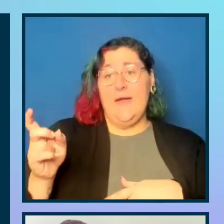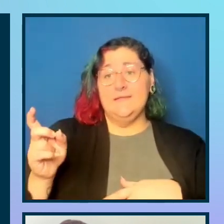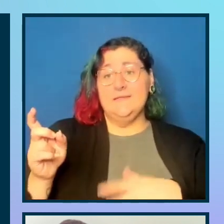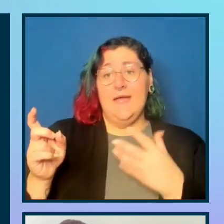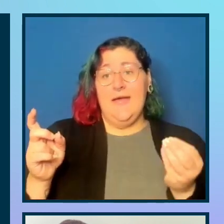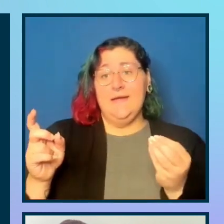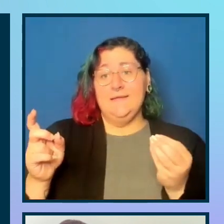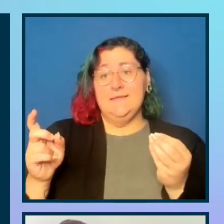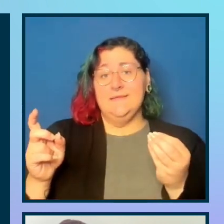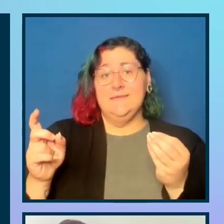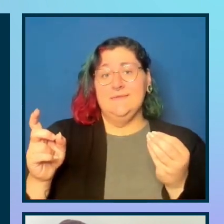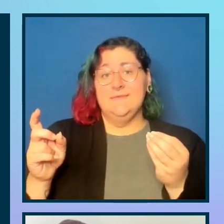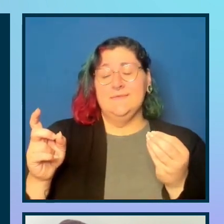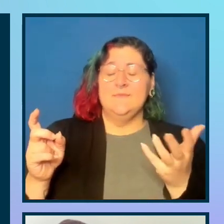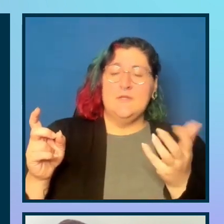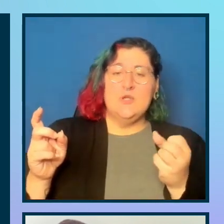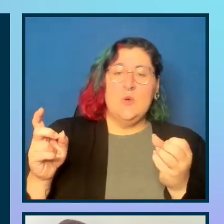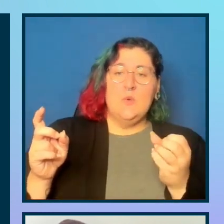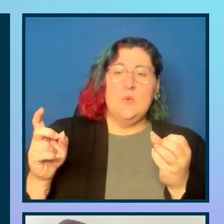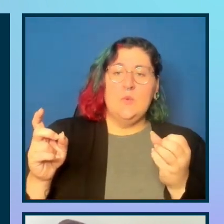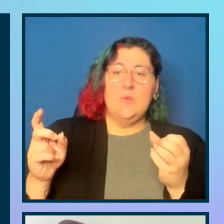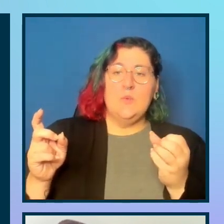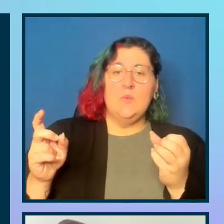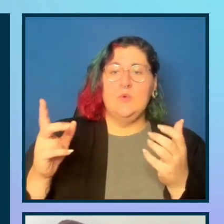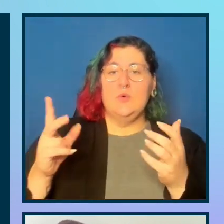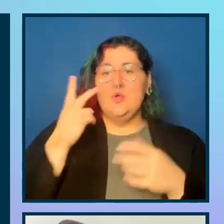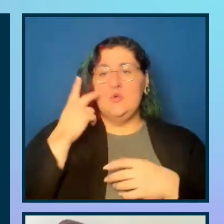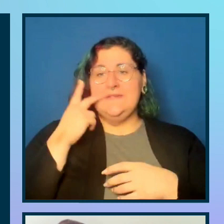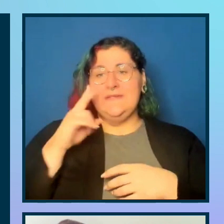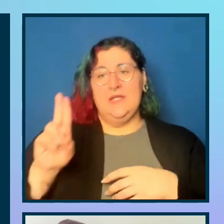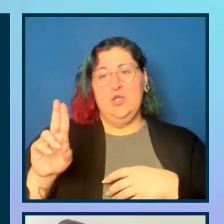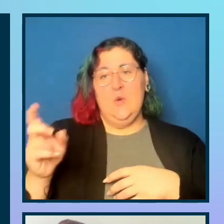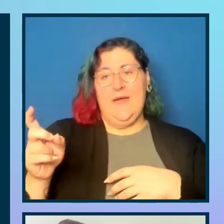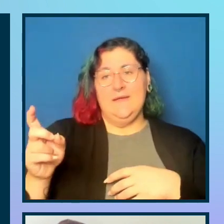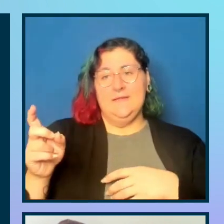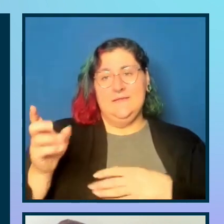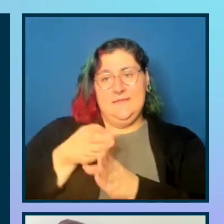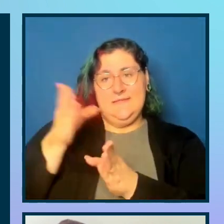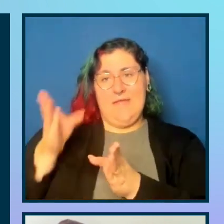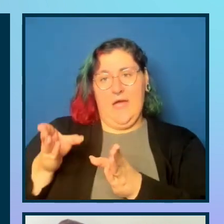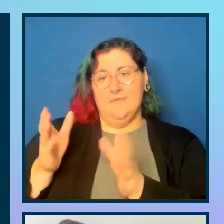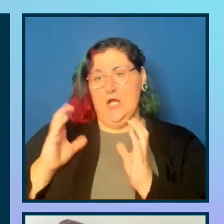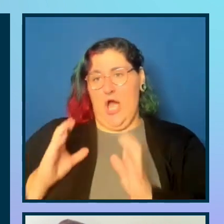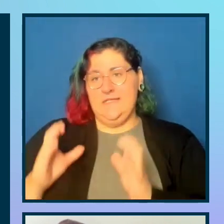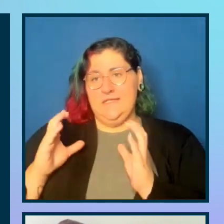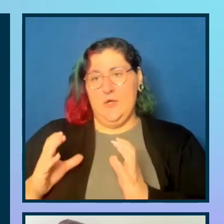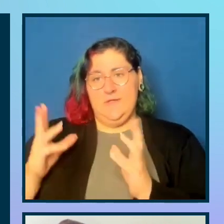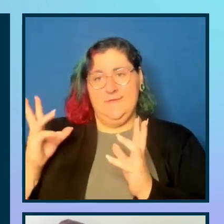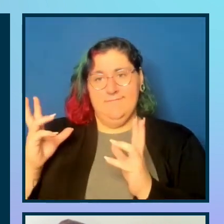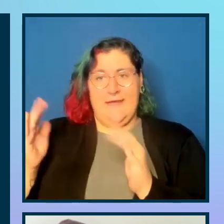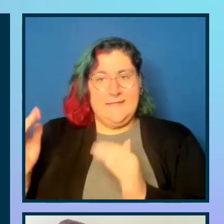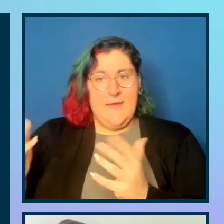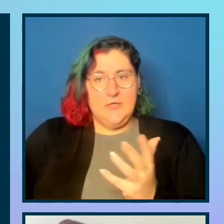And so there's an overlap here between the UX side of what our customers expect and